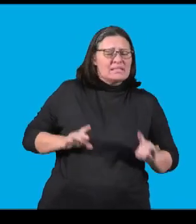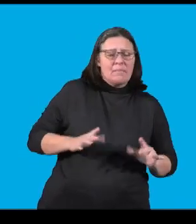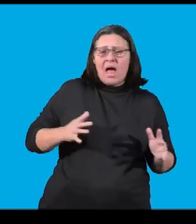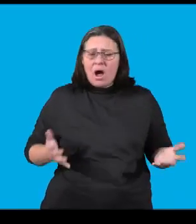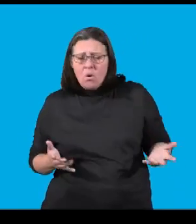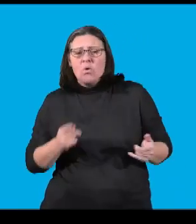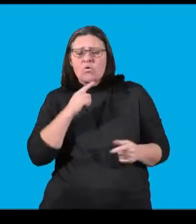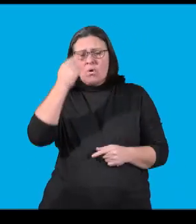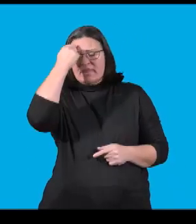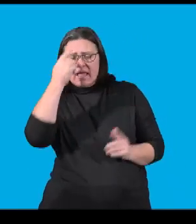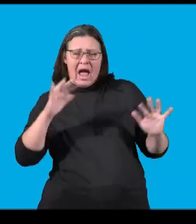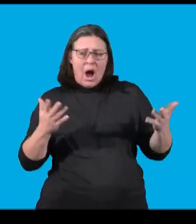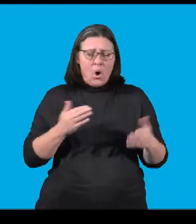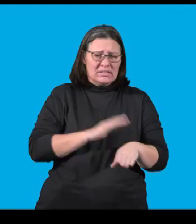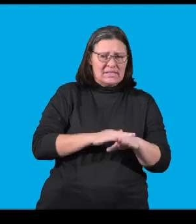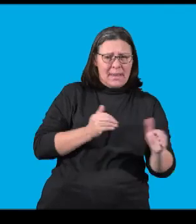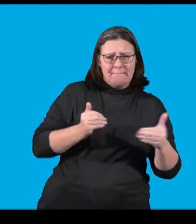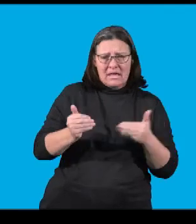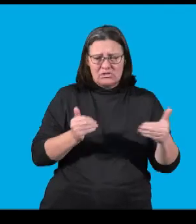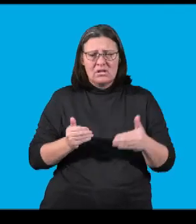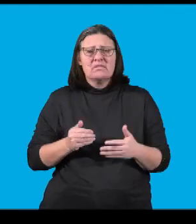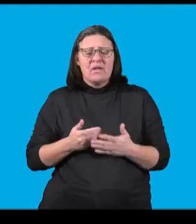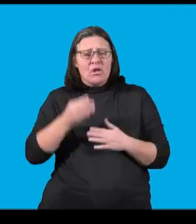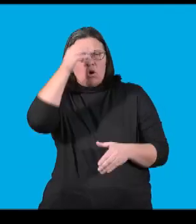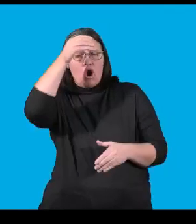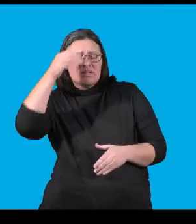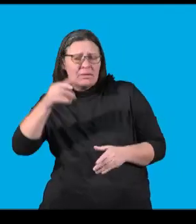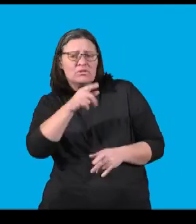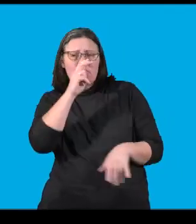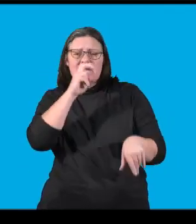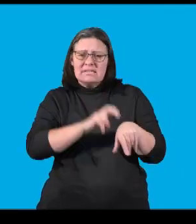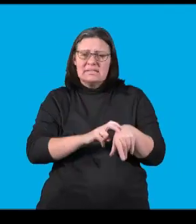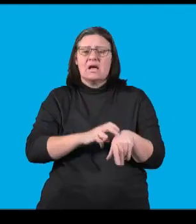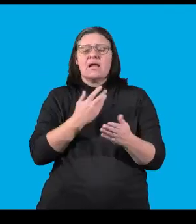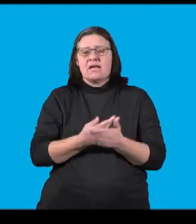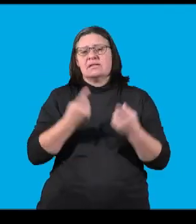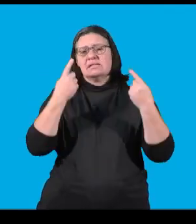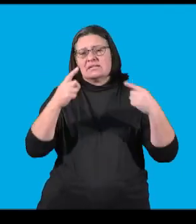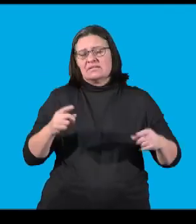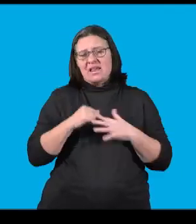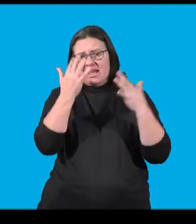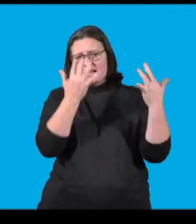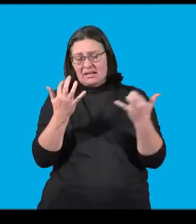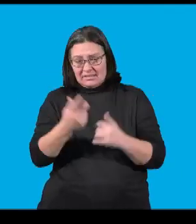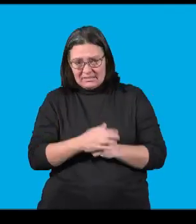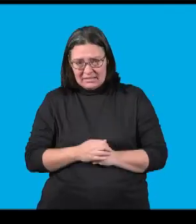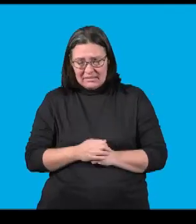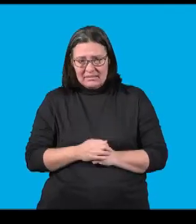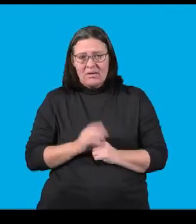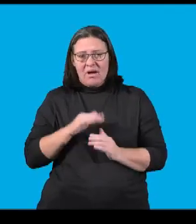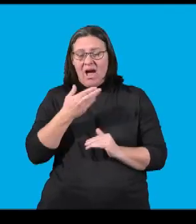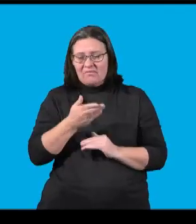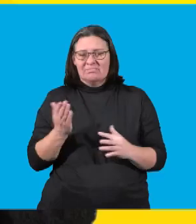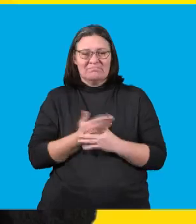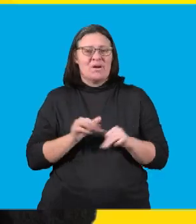going to focus on how you think about things, how you manage your time, and some of the fundamental concepts that you need to be successful in calculus.